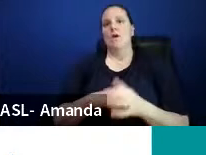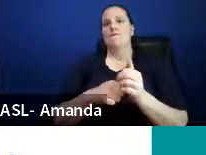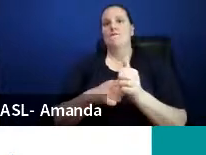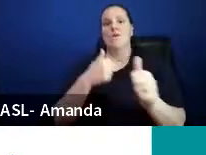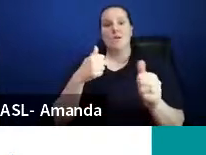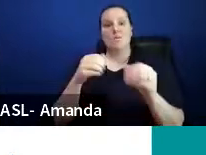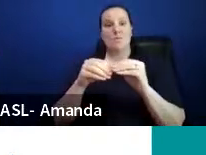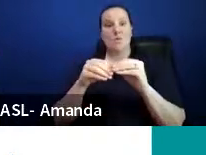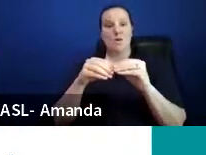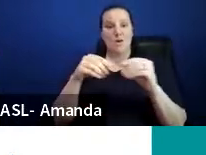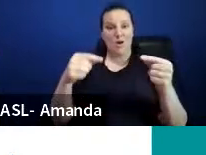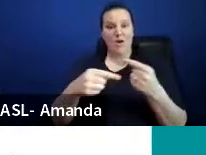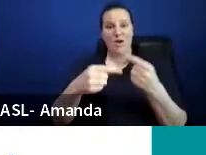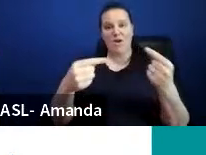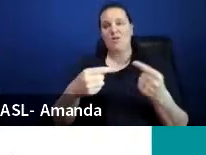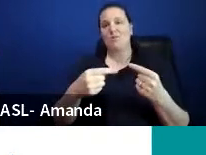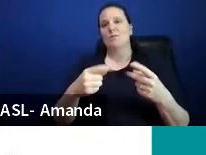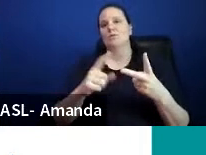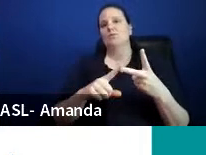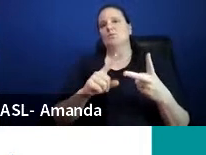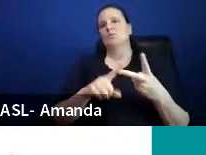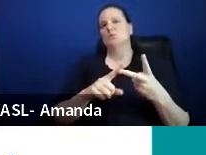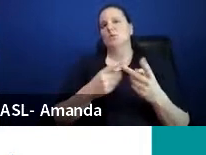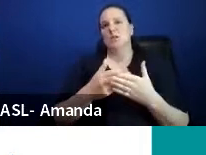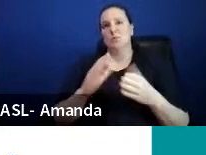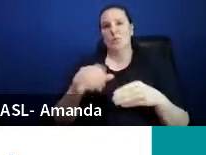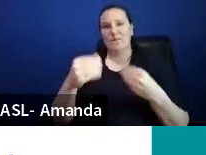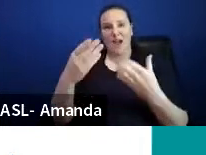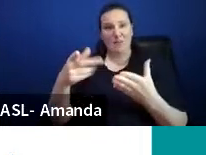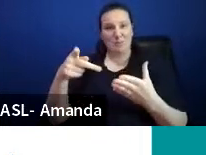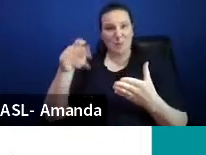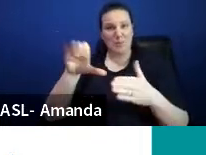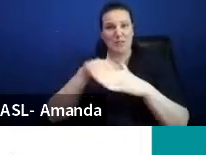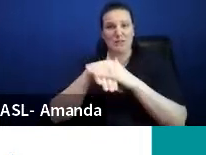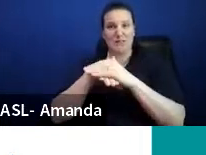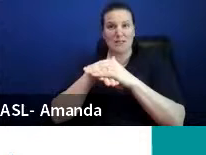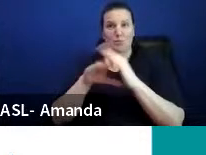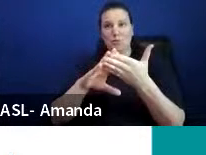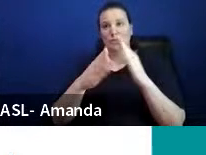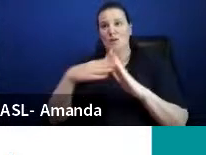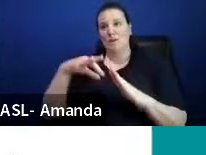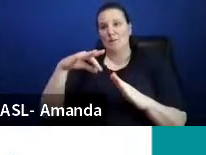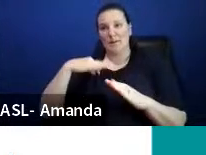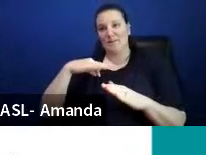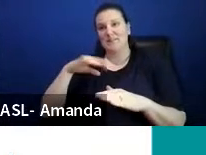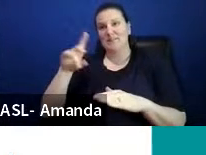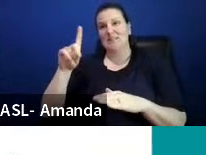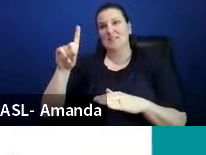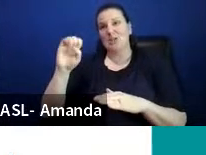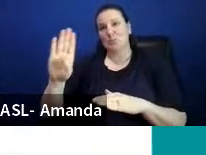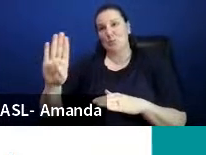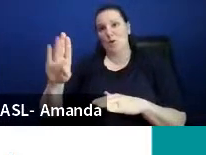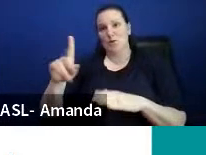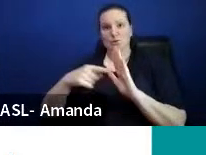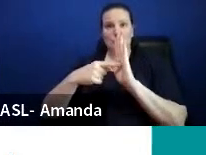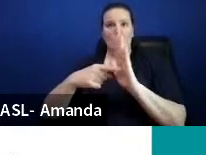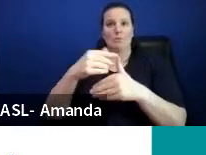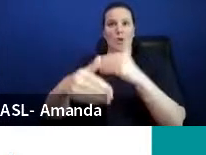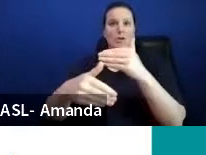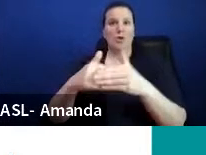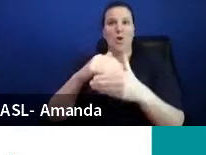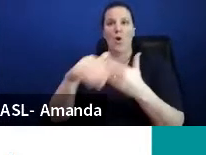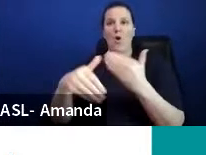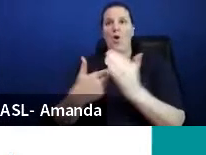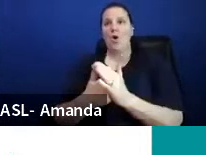harm, there were 2 items: provide a publicly accessible community benefits dashboard showing the progress on all